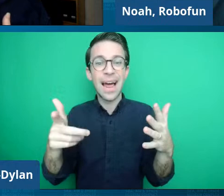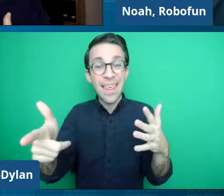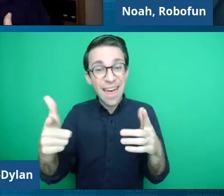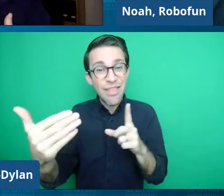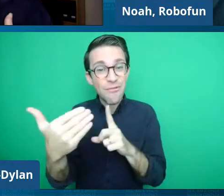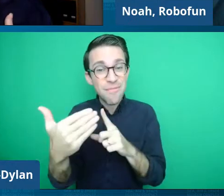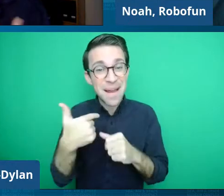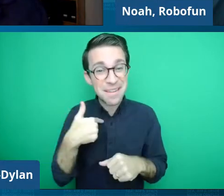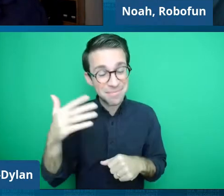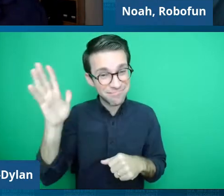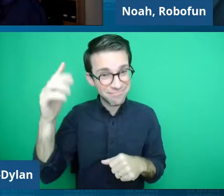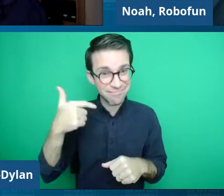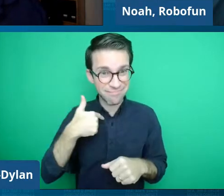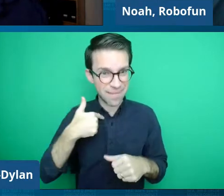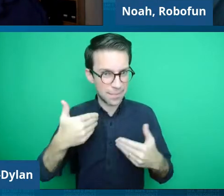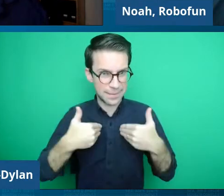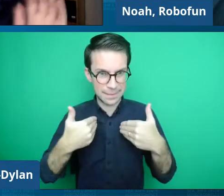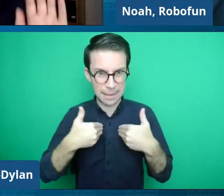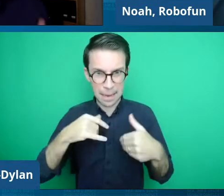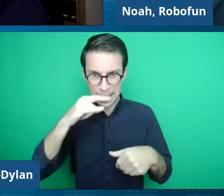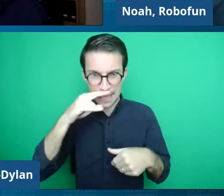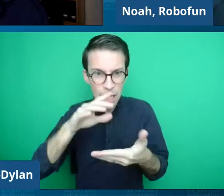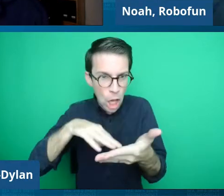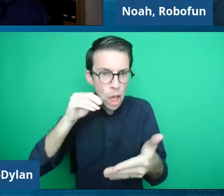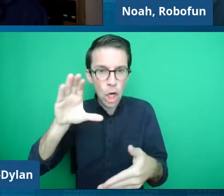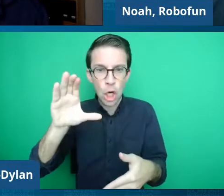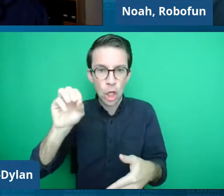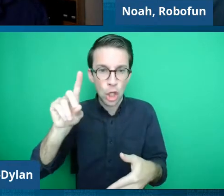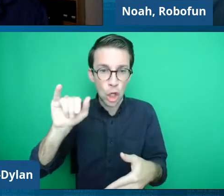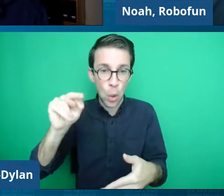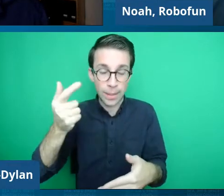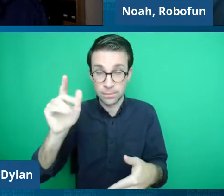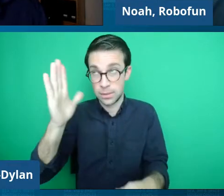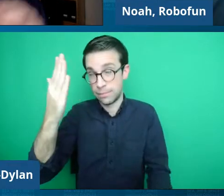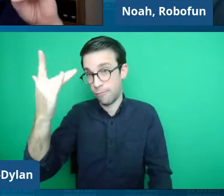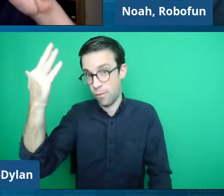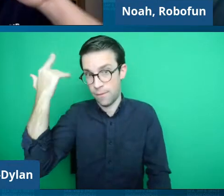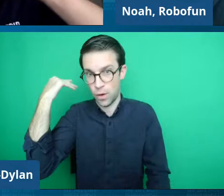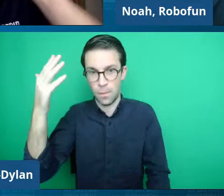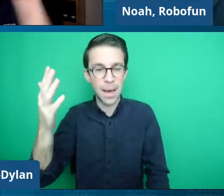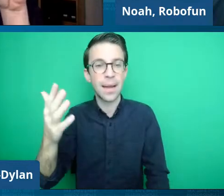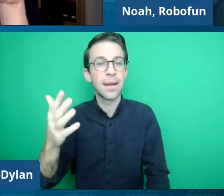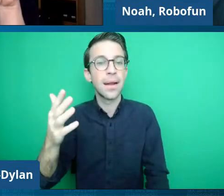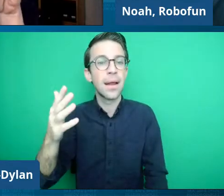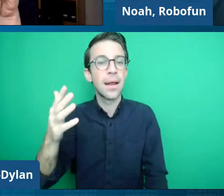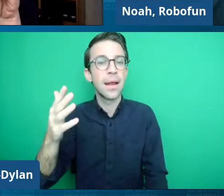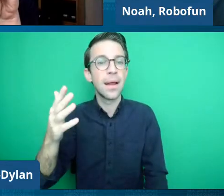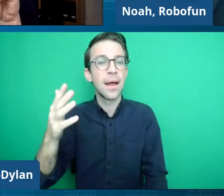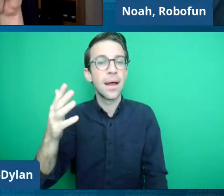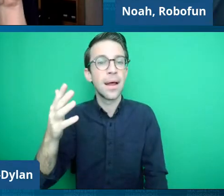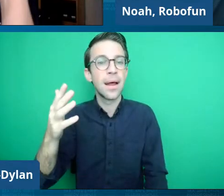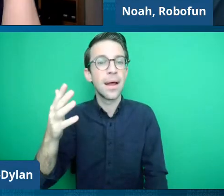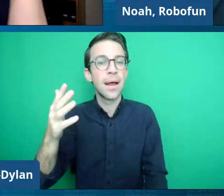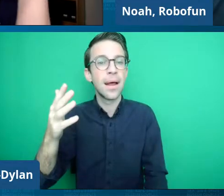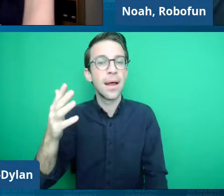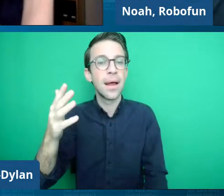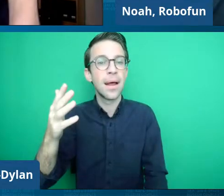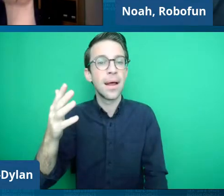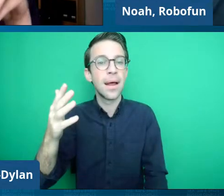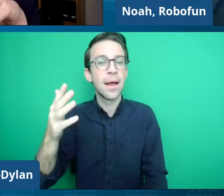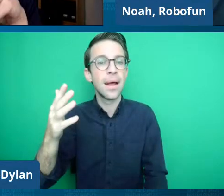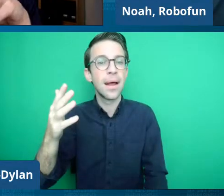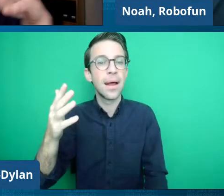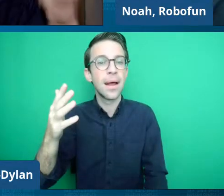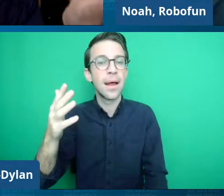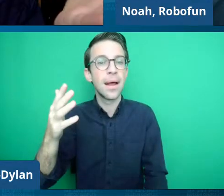me of when I was a kid learning coding. It seems like back in the Stone Ages now. I used to have this, it was this program where there's a little turtle that you moved around. I think it